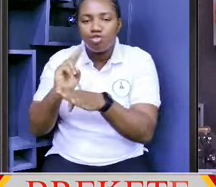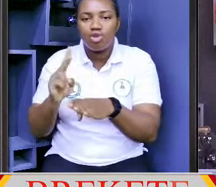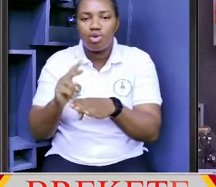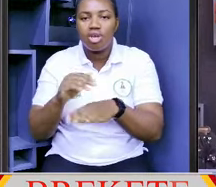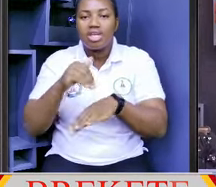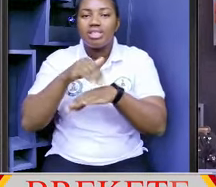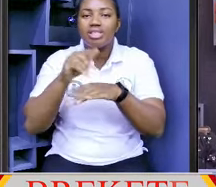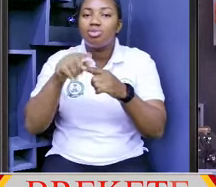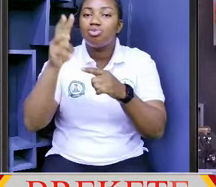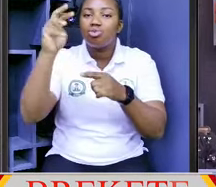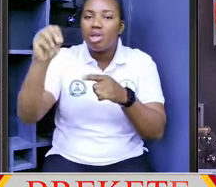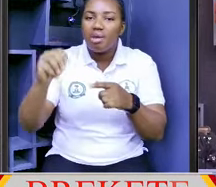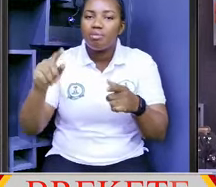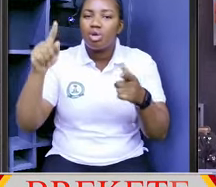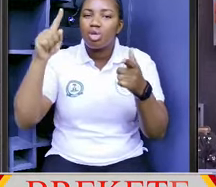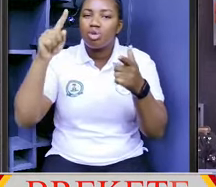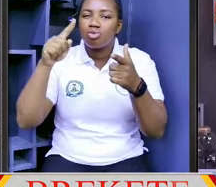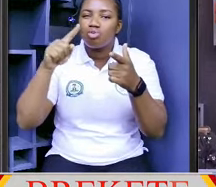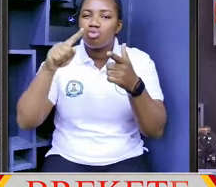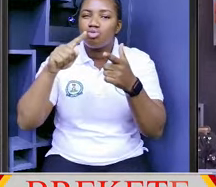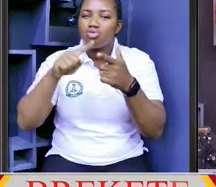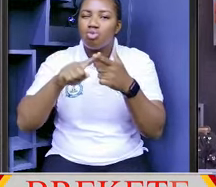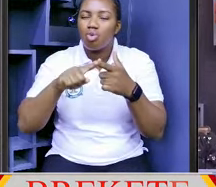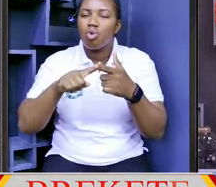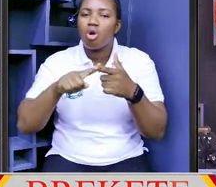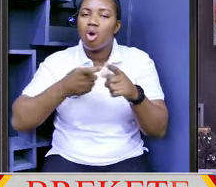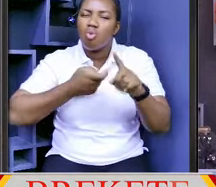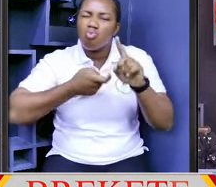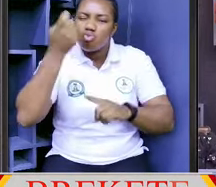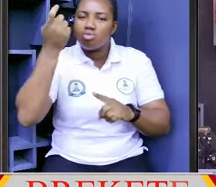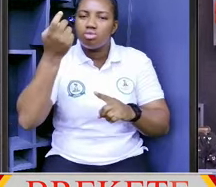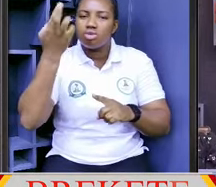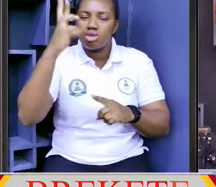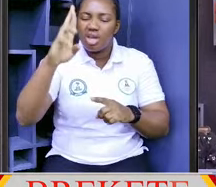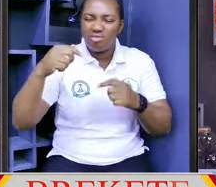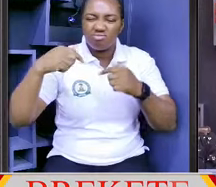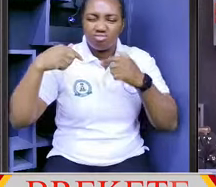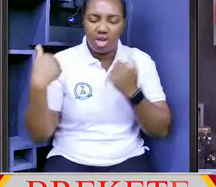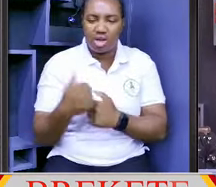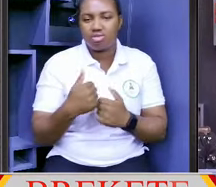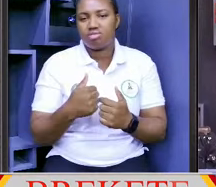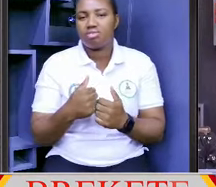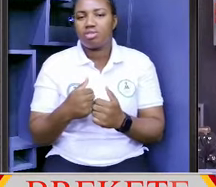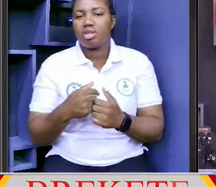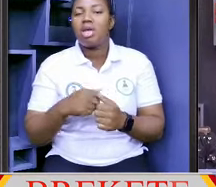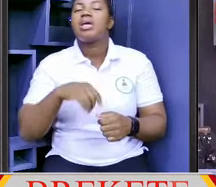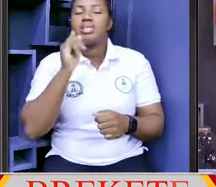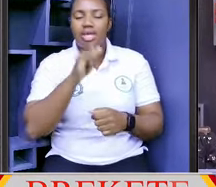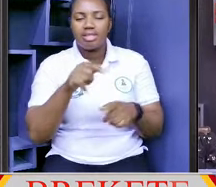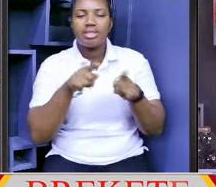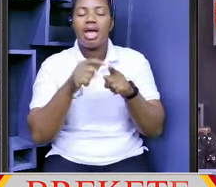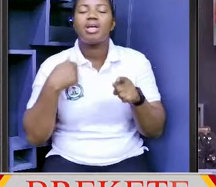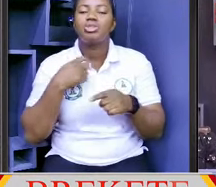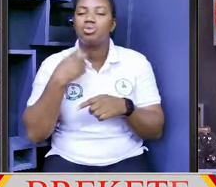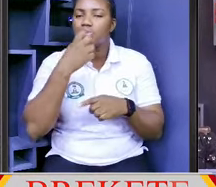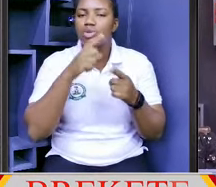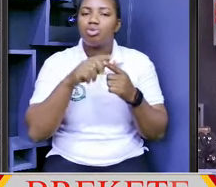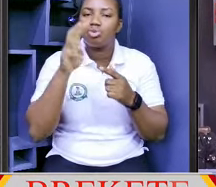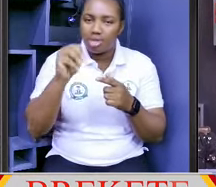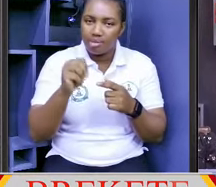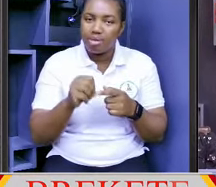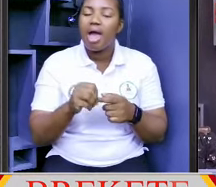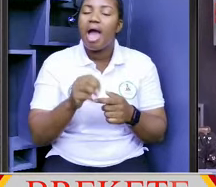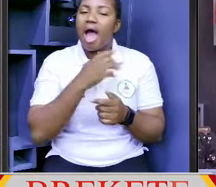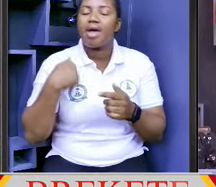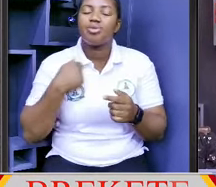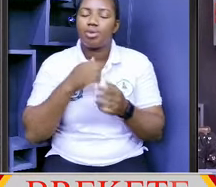their conscience. Even as ordinary, as we talk to them, we will always talk them, and according to our scriptures, we will always